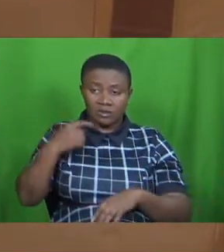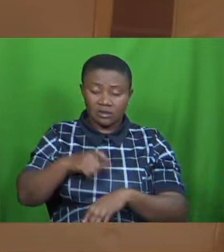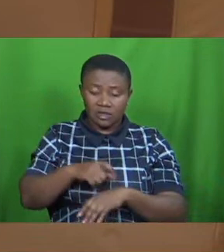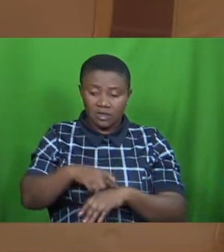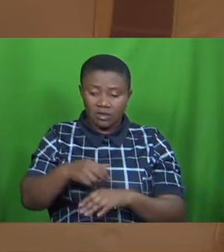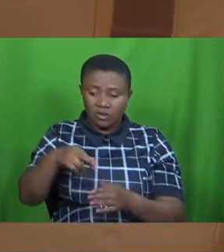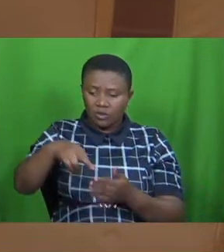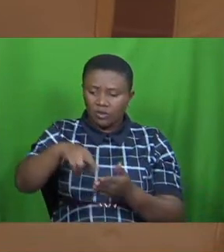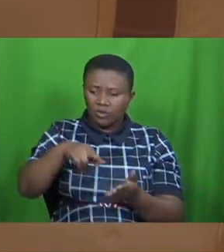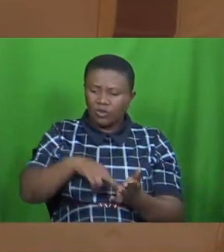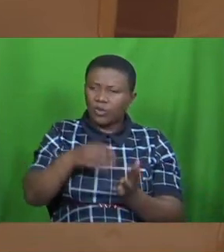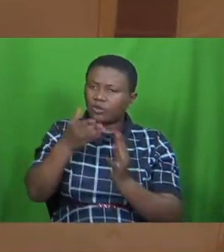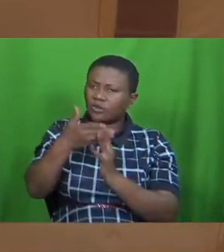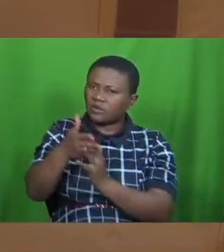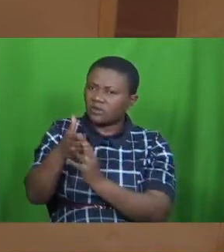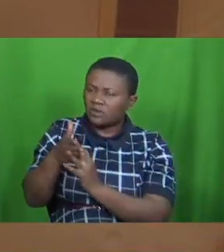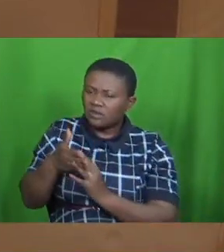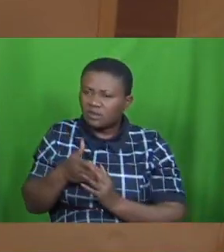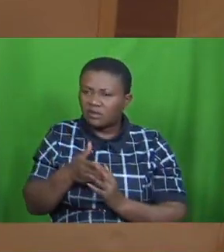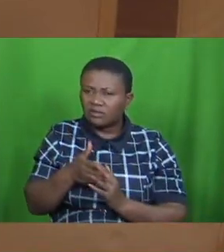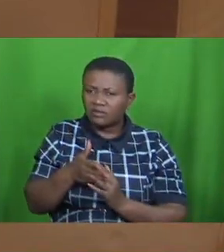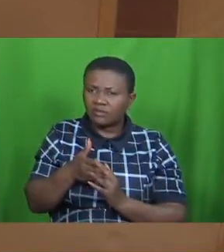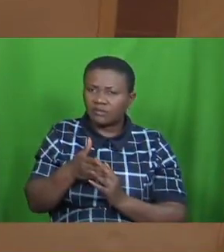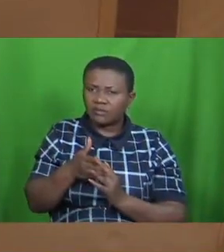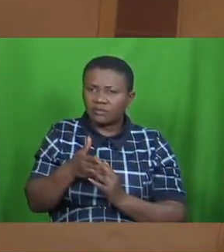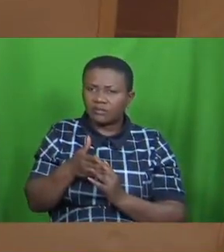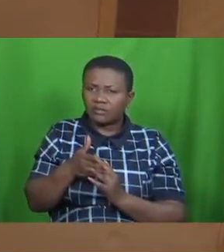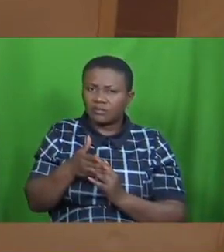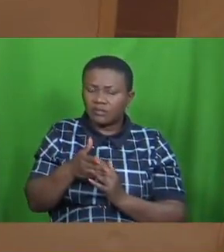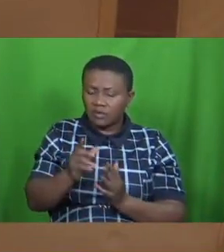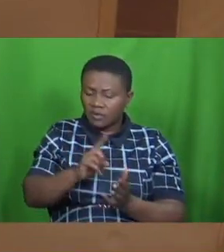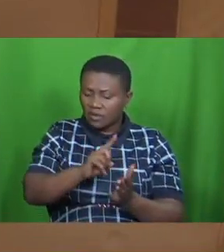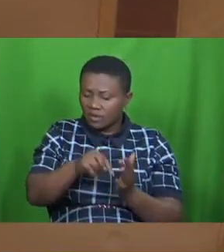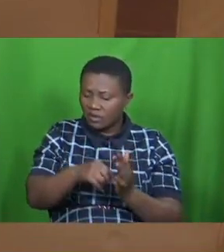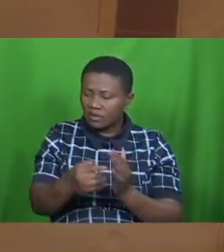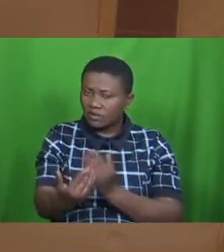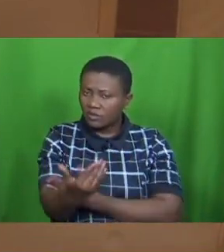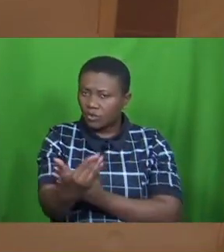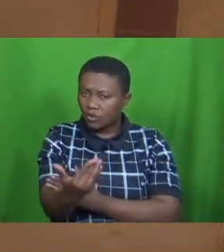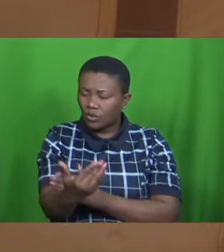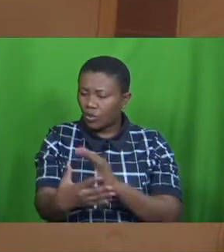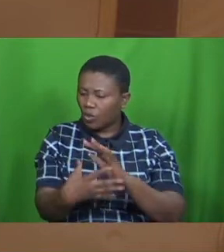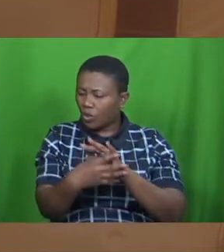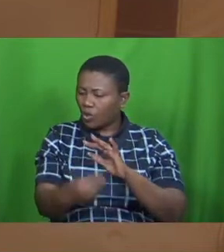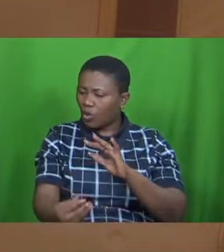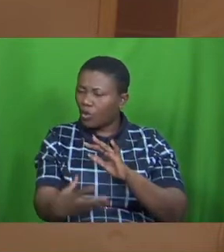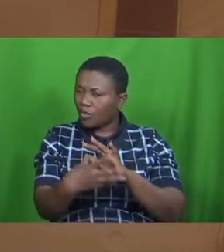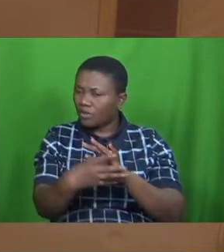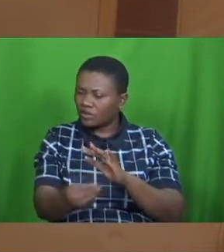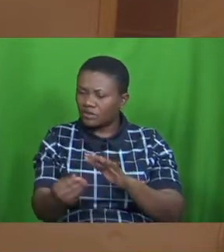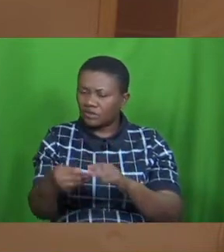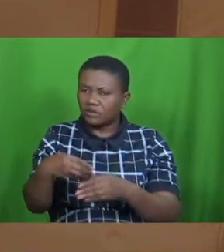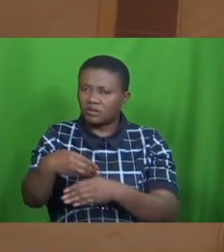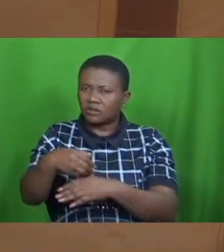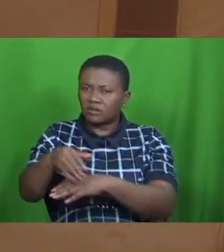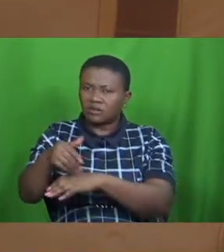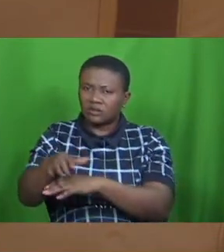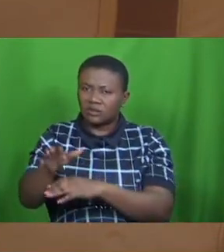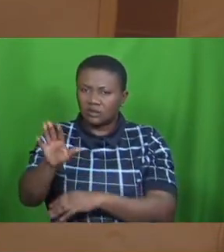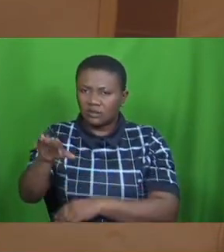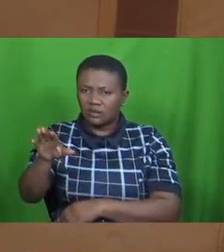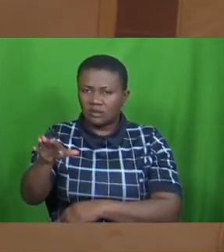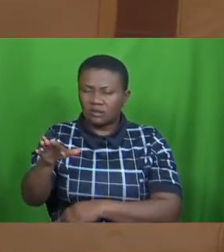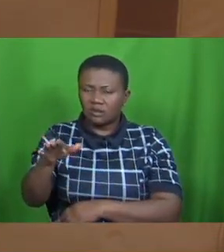and then this morning, copies have been made available. I apologize profusely